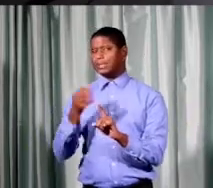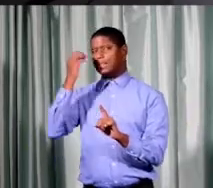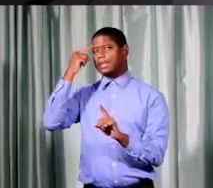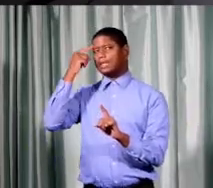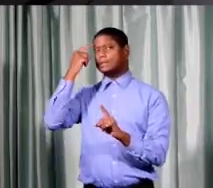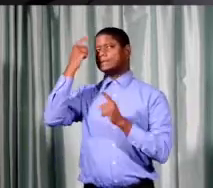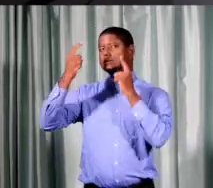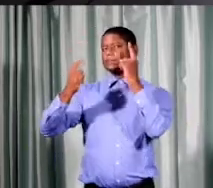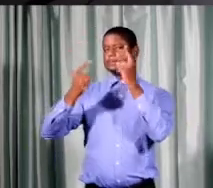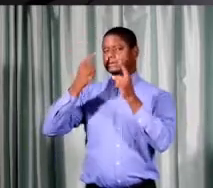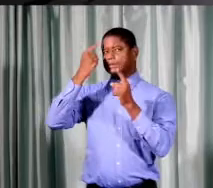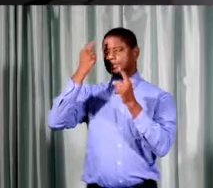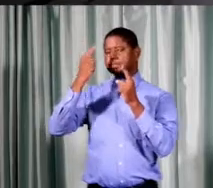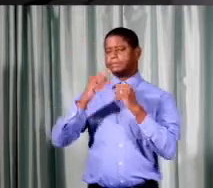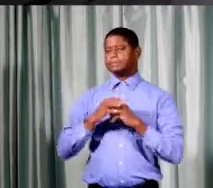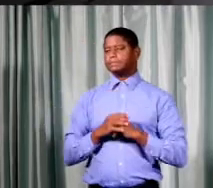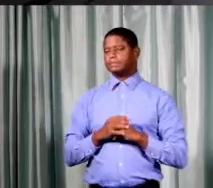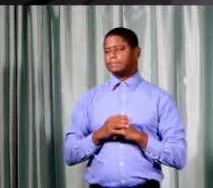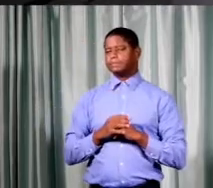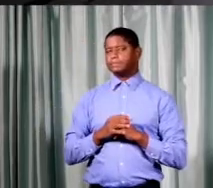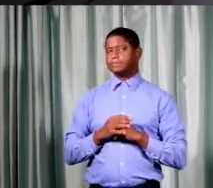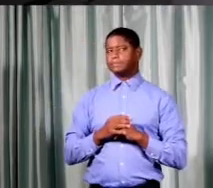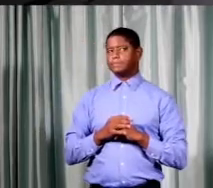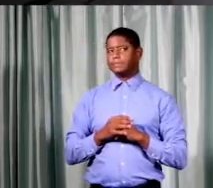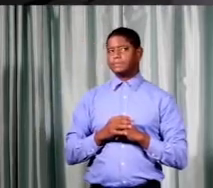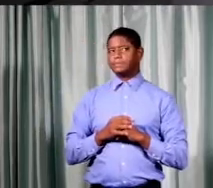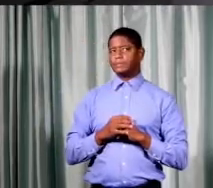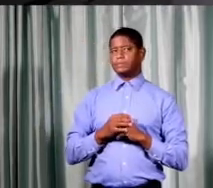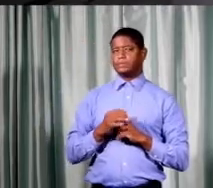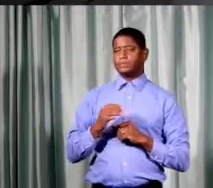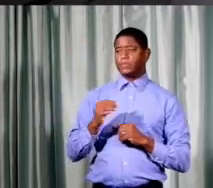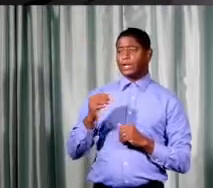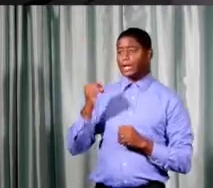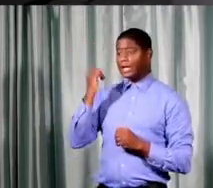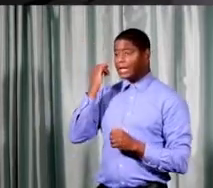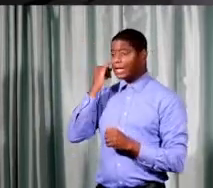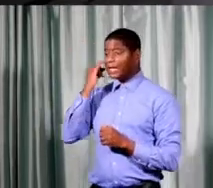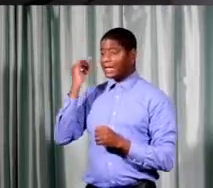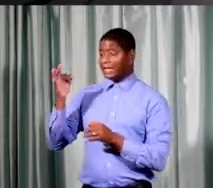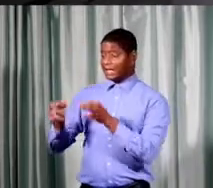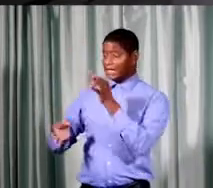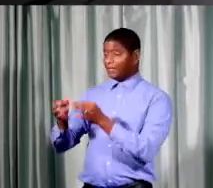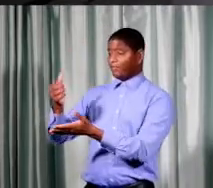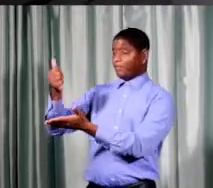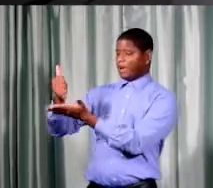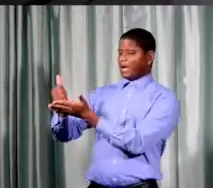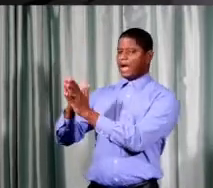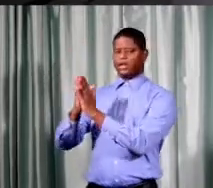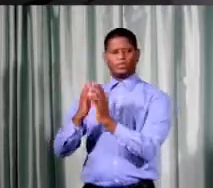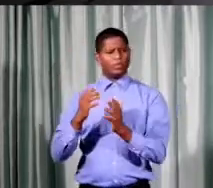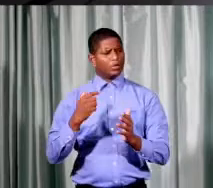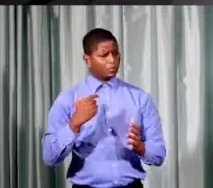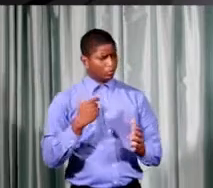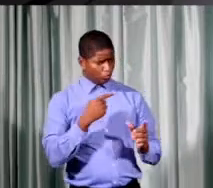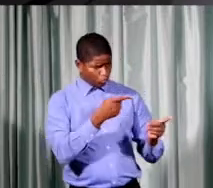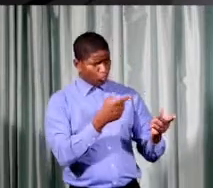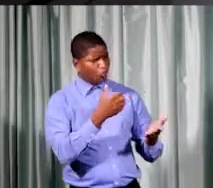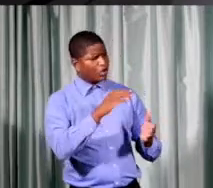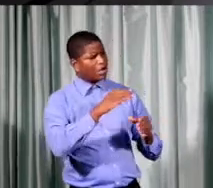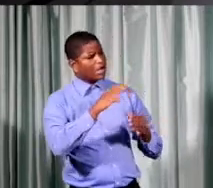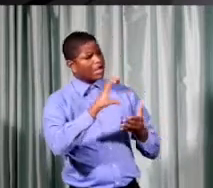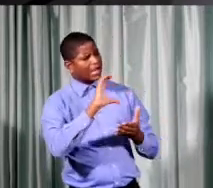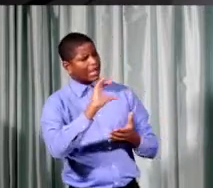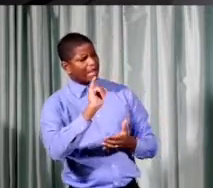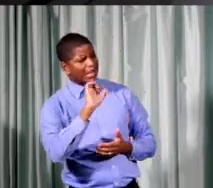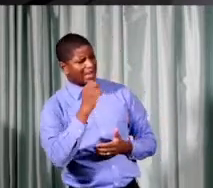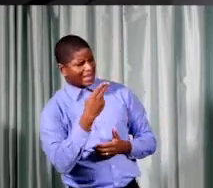You make it a big deal when the bank asks you for a cash forecast, but this is what you do every day. You know how much money is coming in, and